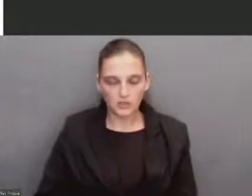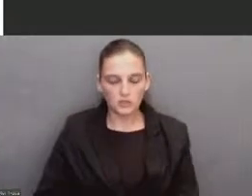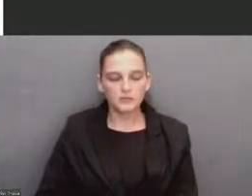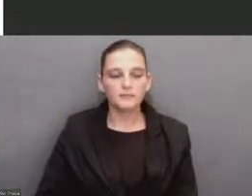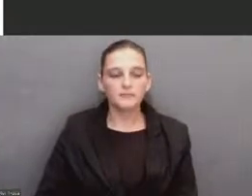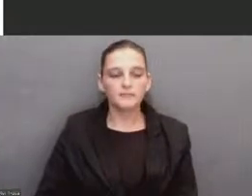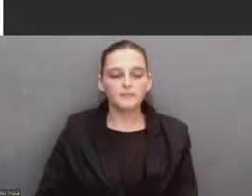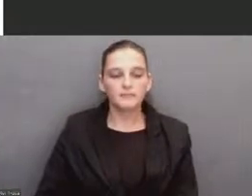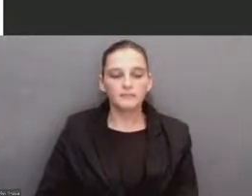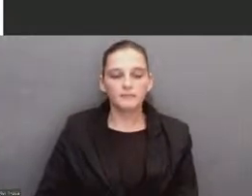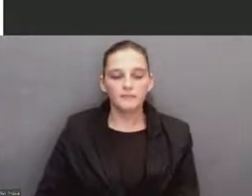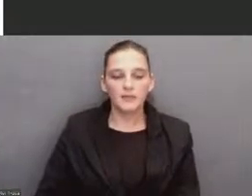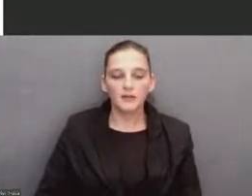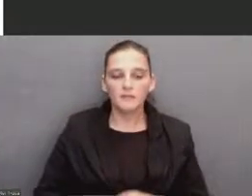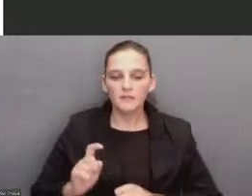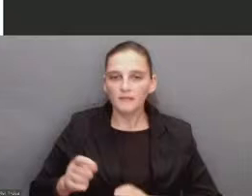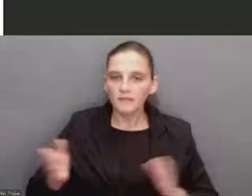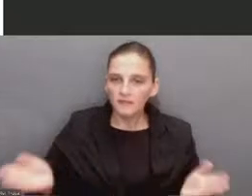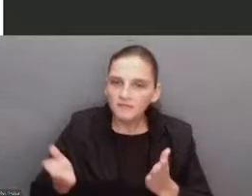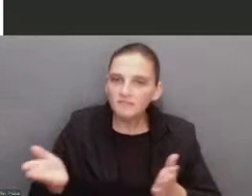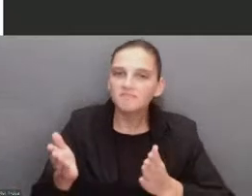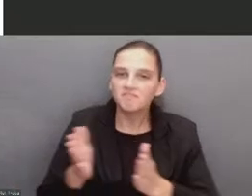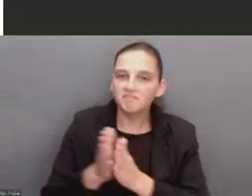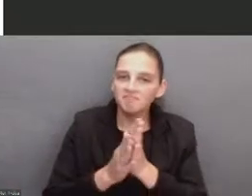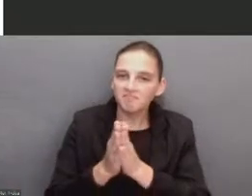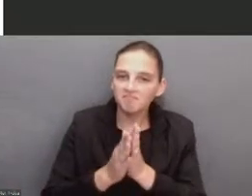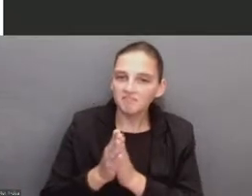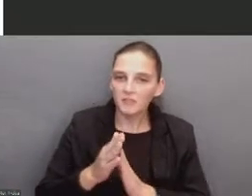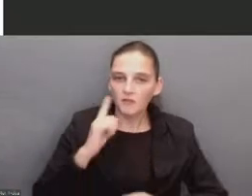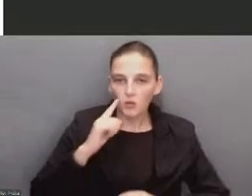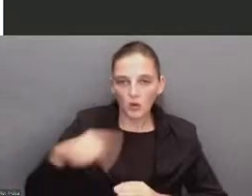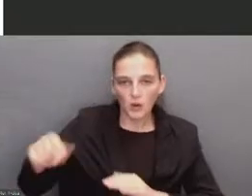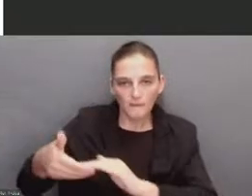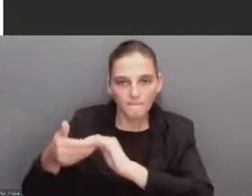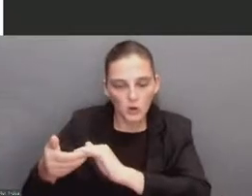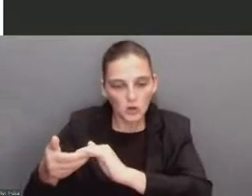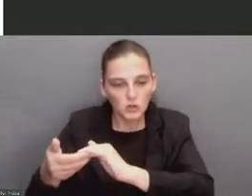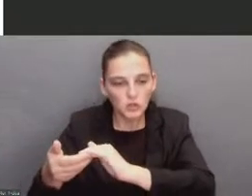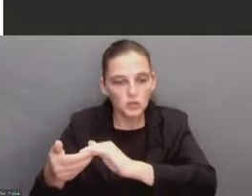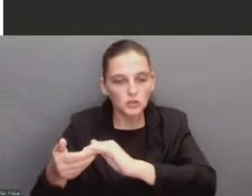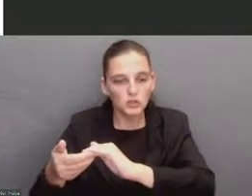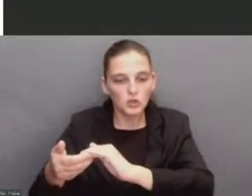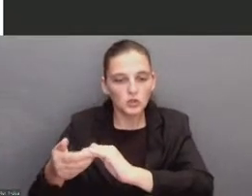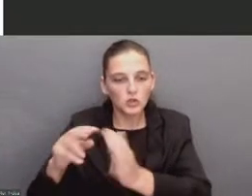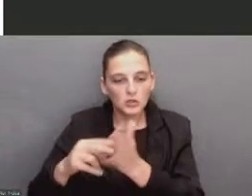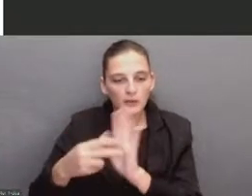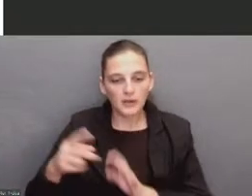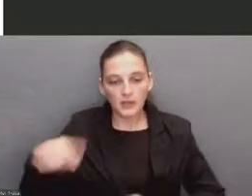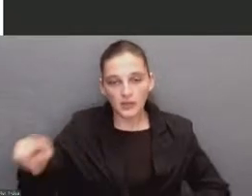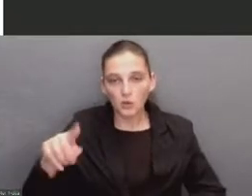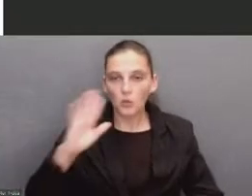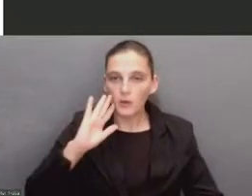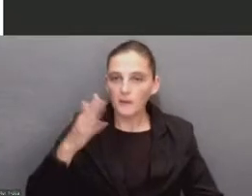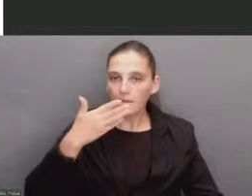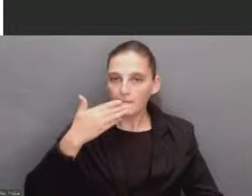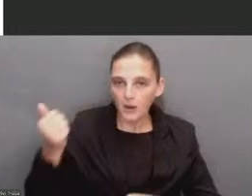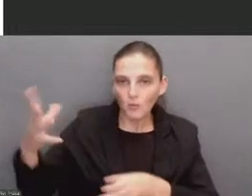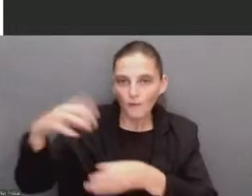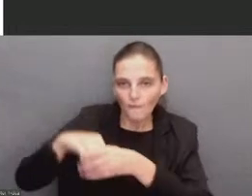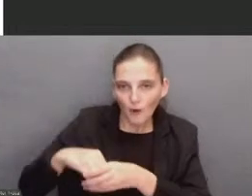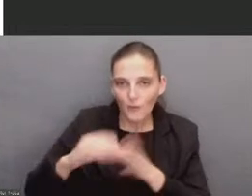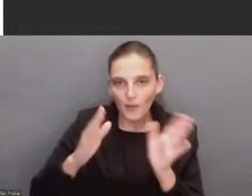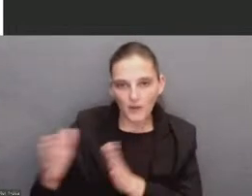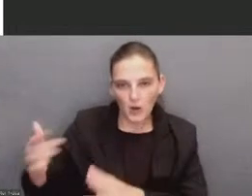to incentivize partnerships so that demographic subgroups are better reflected in preparedness efforts, and we can actually track how